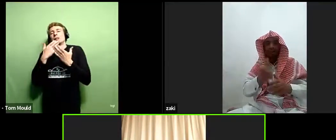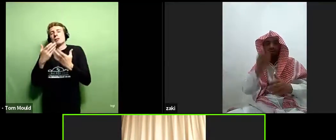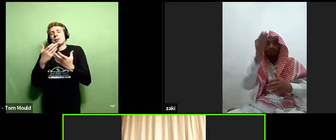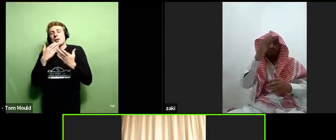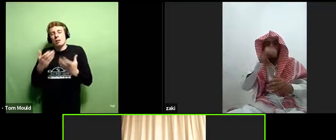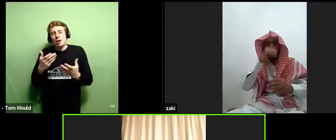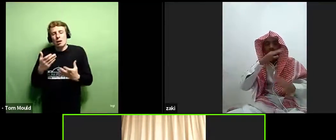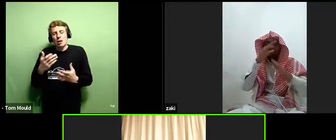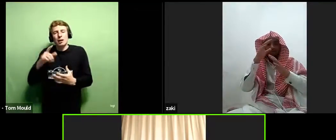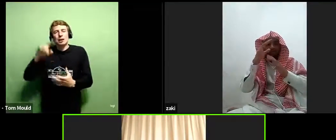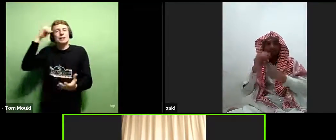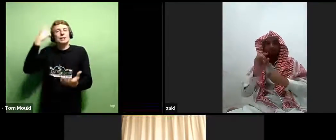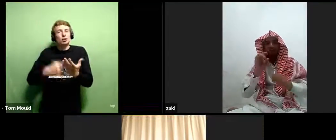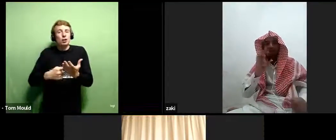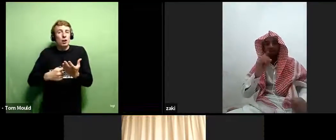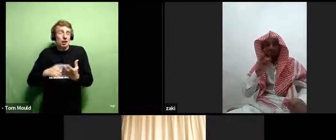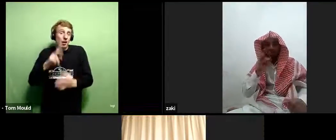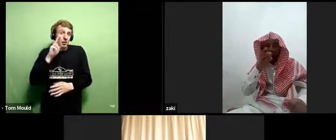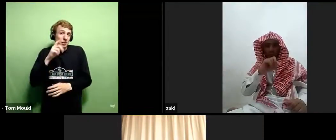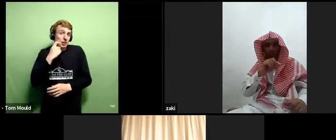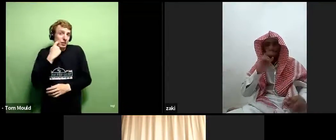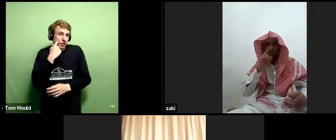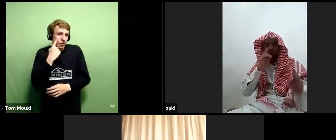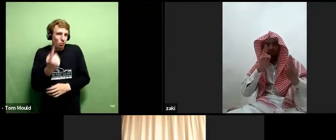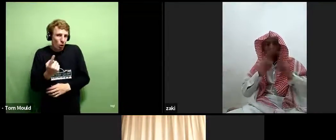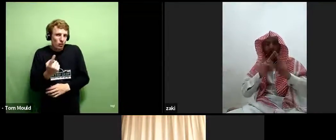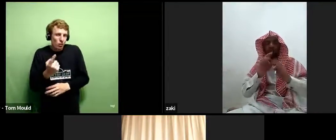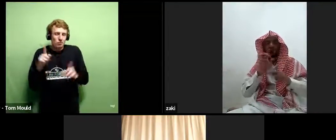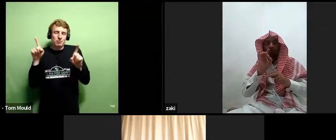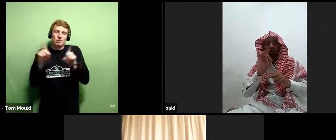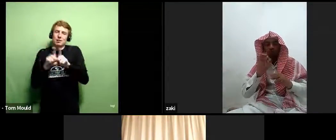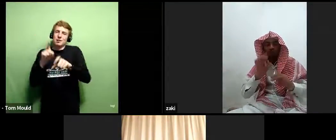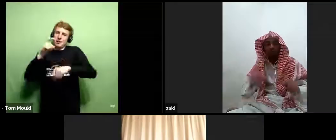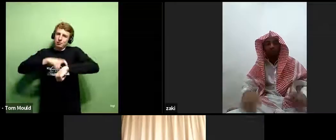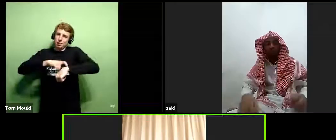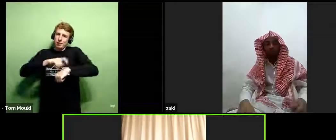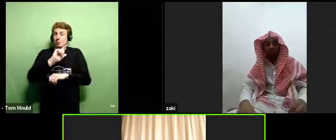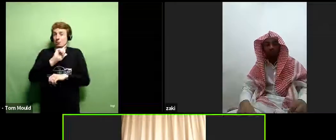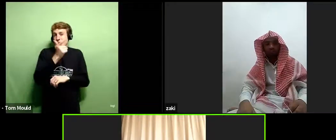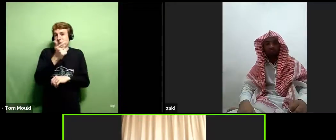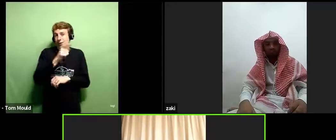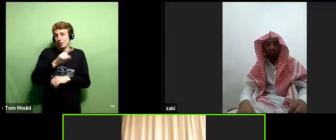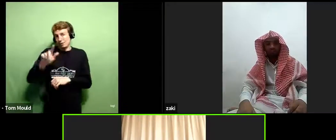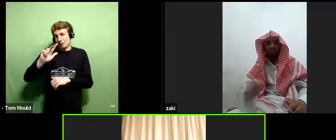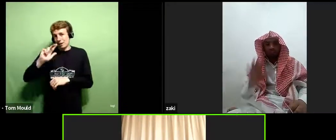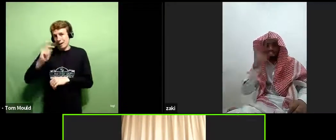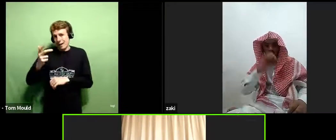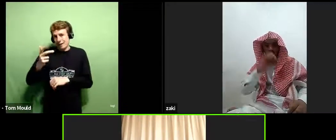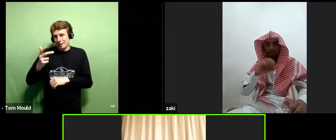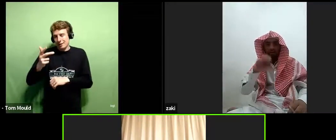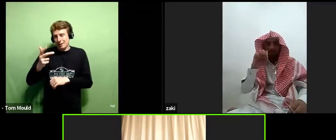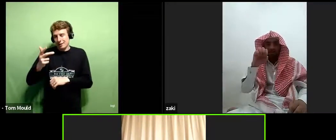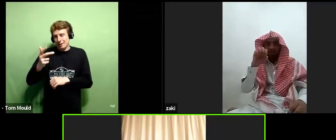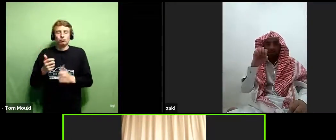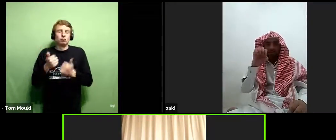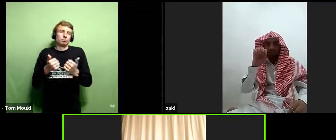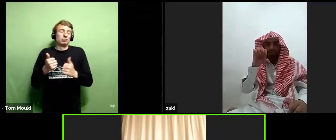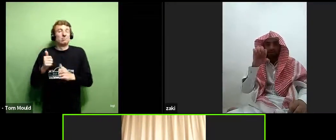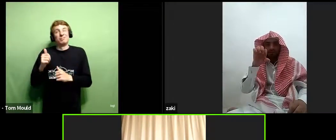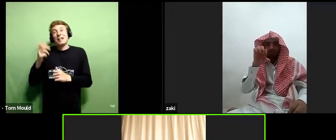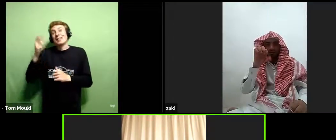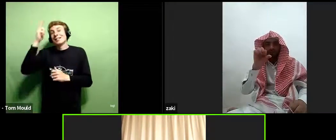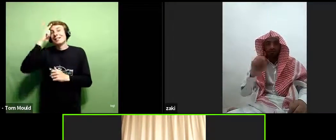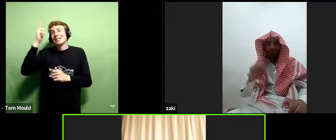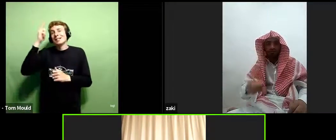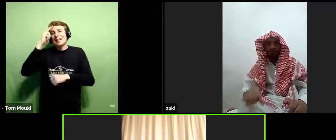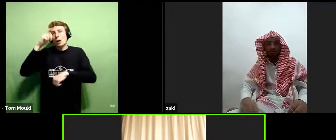Inshallah, we'll see you tomorrow in the same time, 7 o'clock your time, 9 o'clock our time.